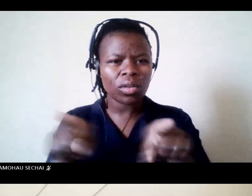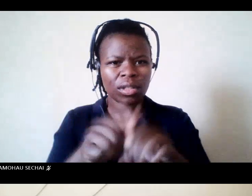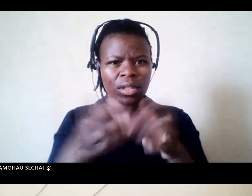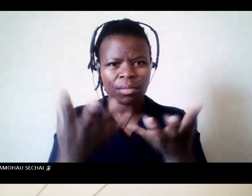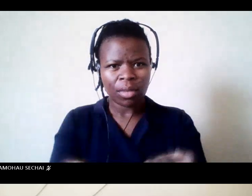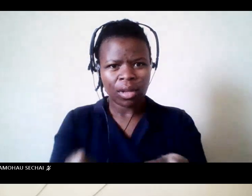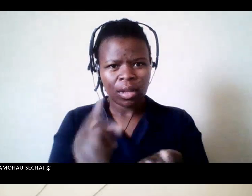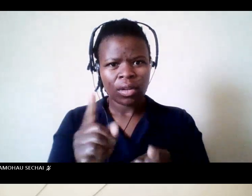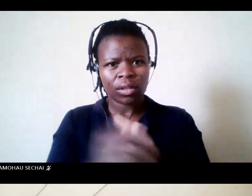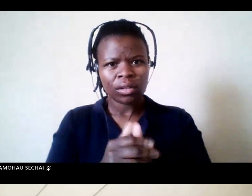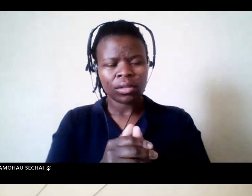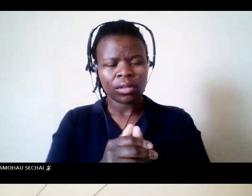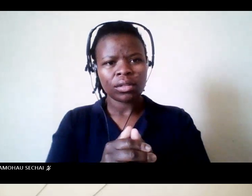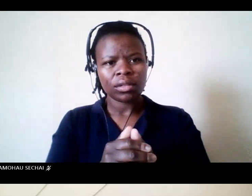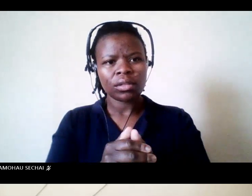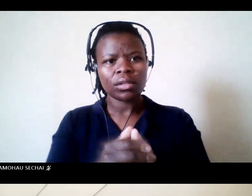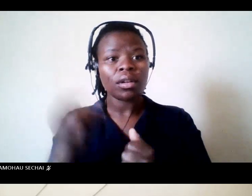Hello and also